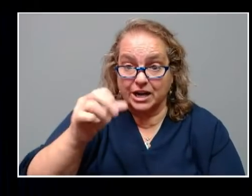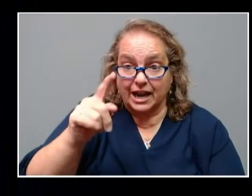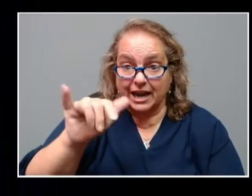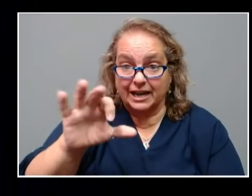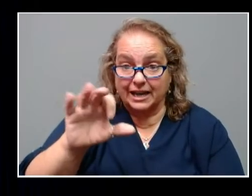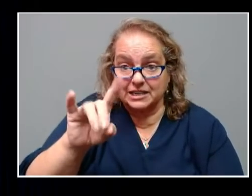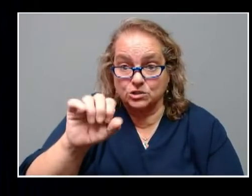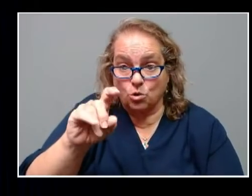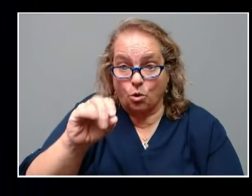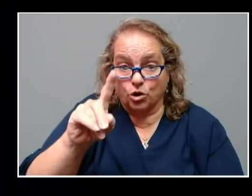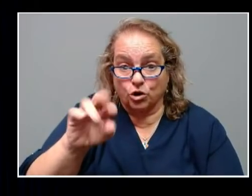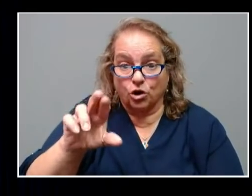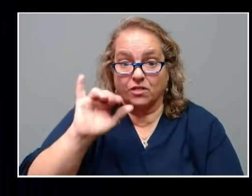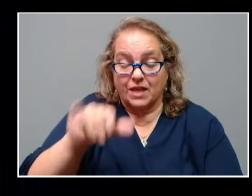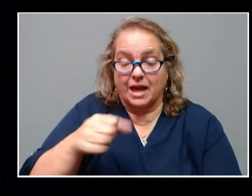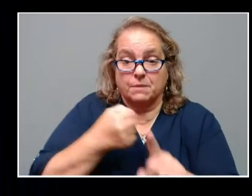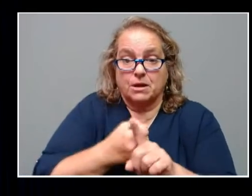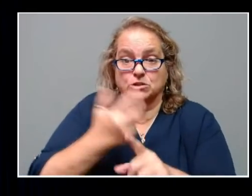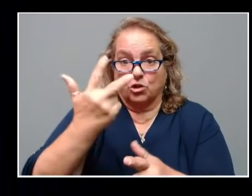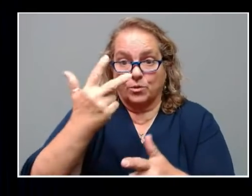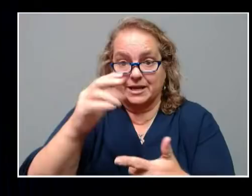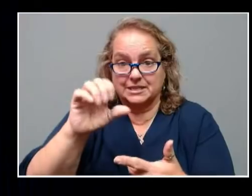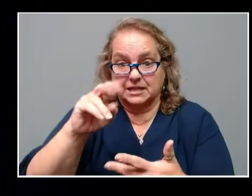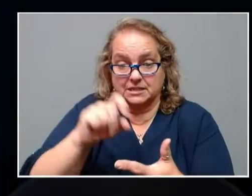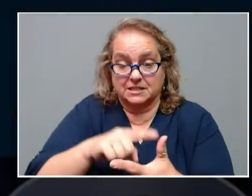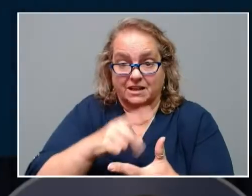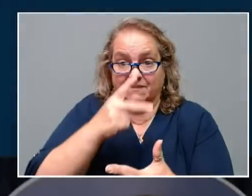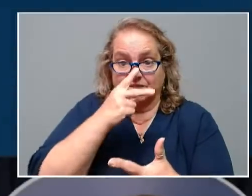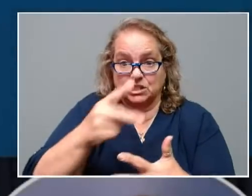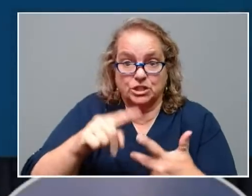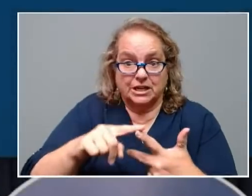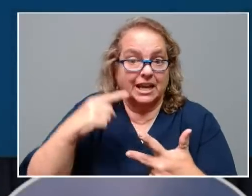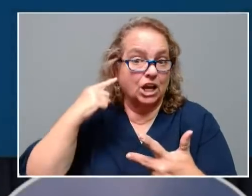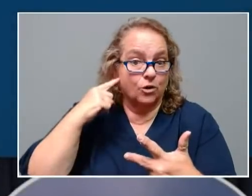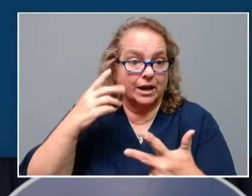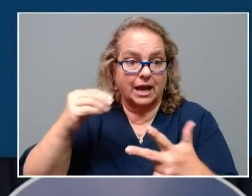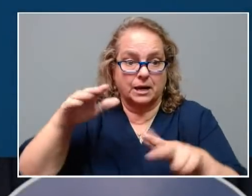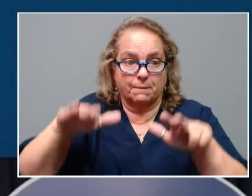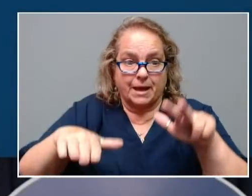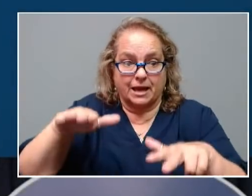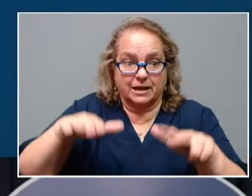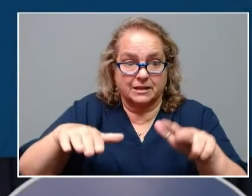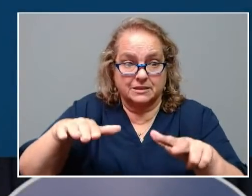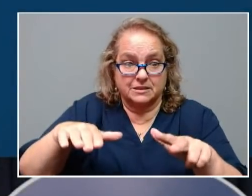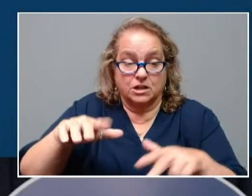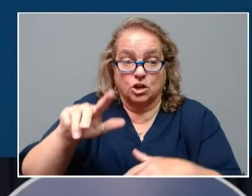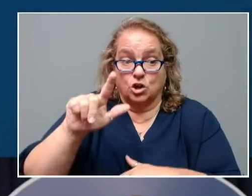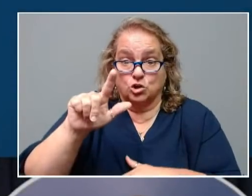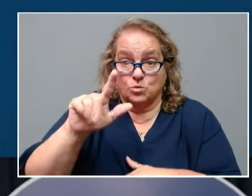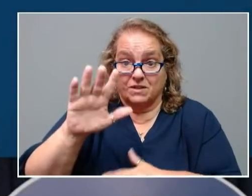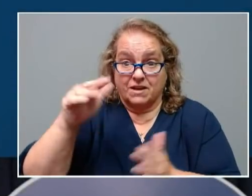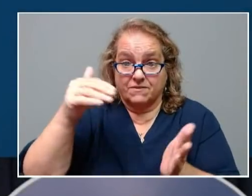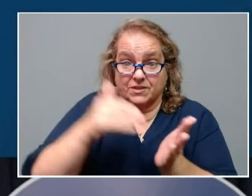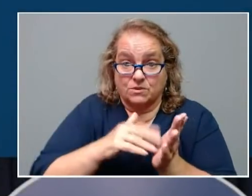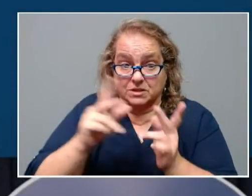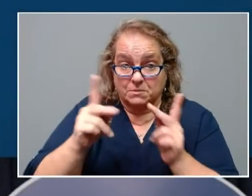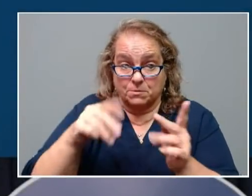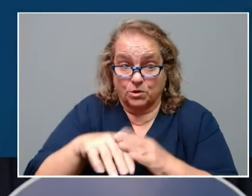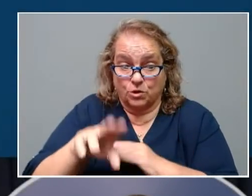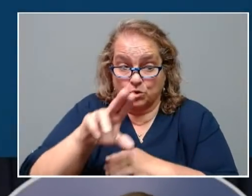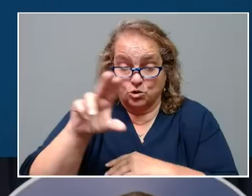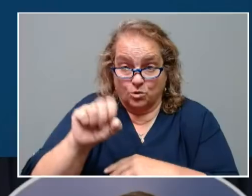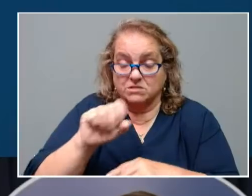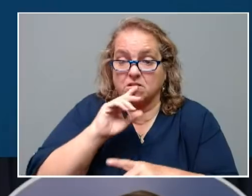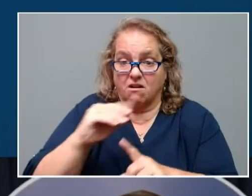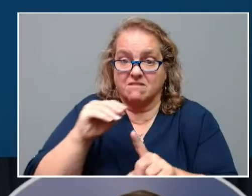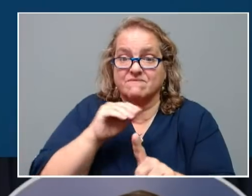major senses in the body: vision, hearing, and balance. At least 25,000 people in the United States are affected. Although